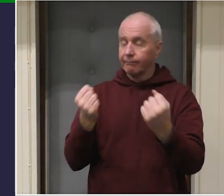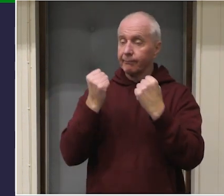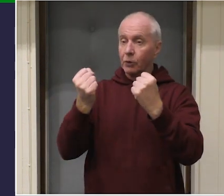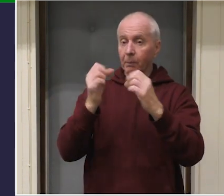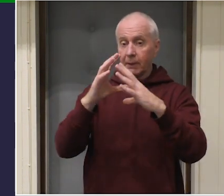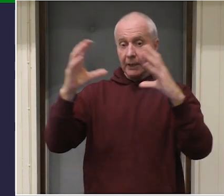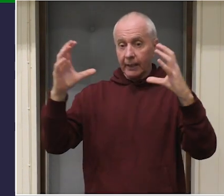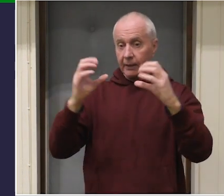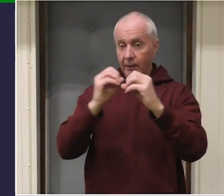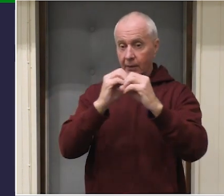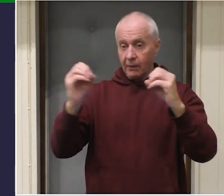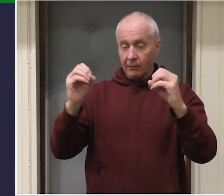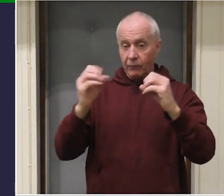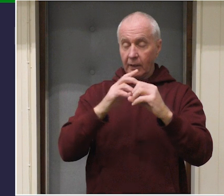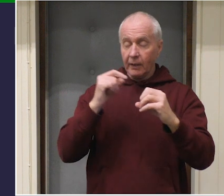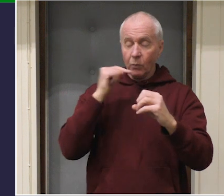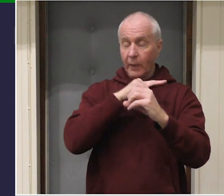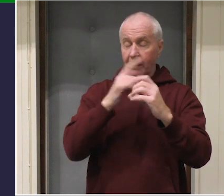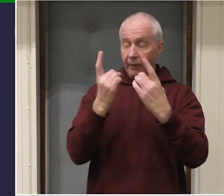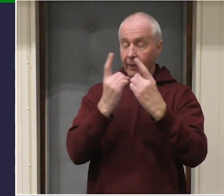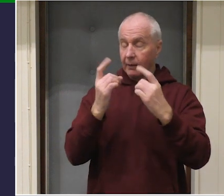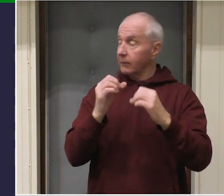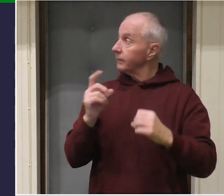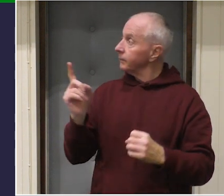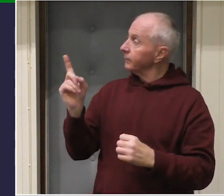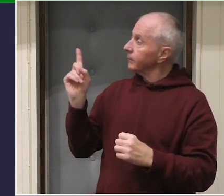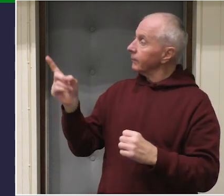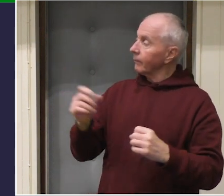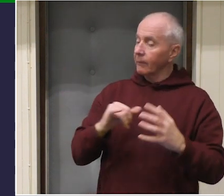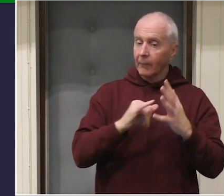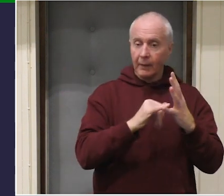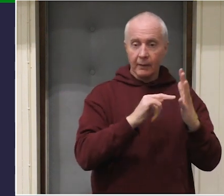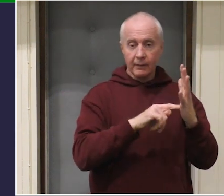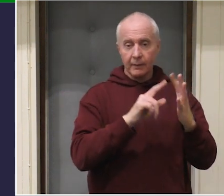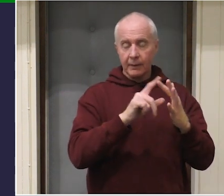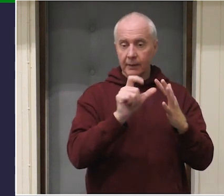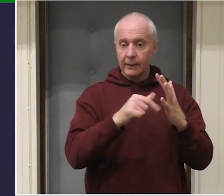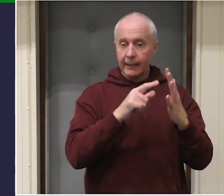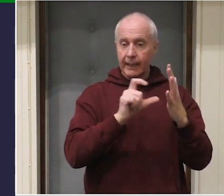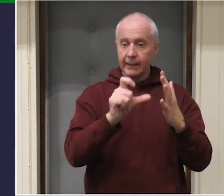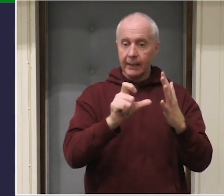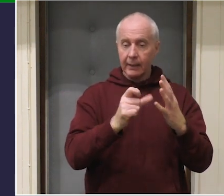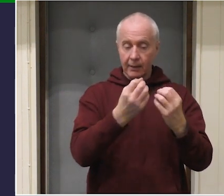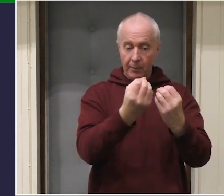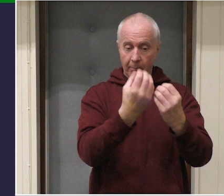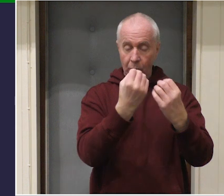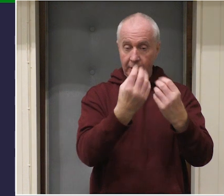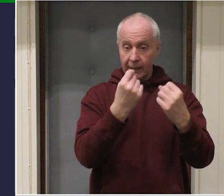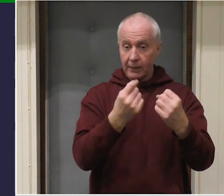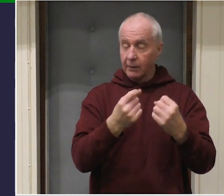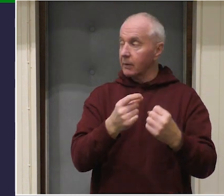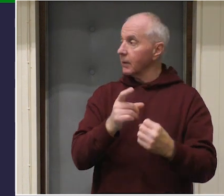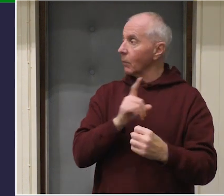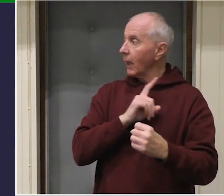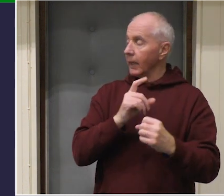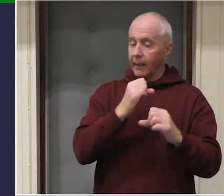outside Eclipse is doing all this weird stuff. Now those are stochastic pulsations. They are caused, we think,